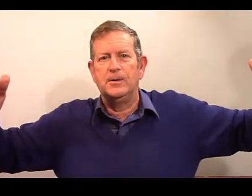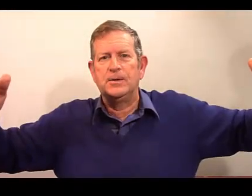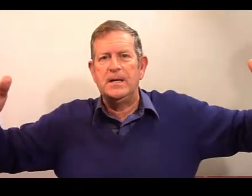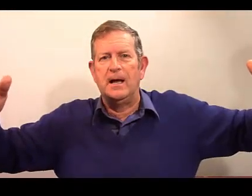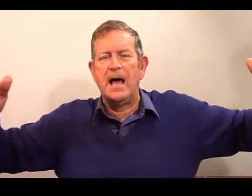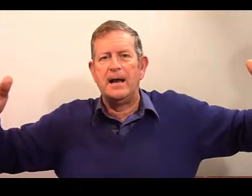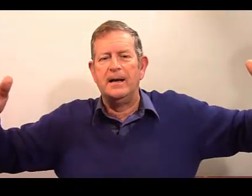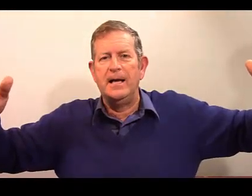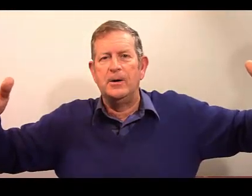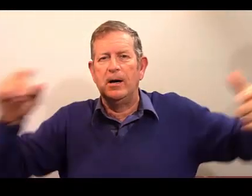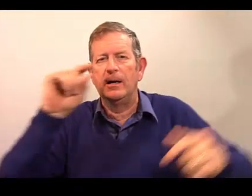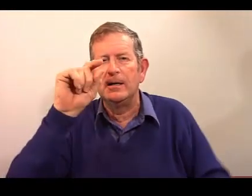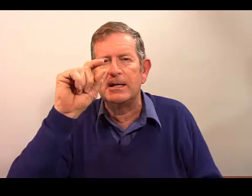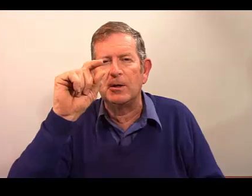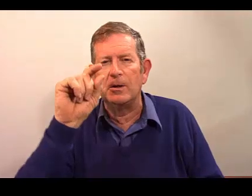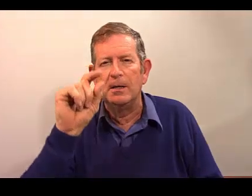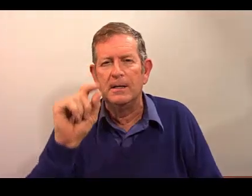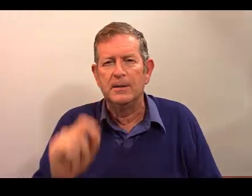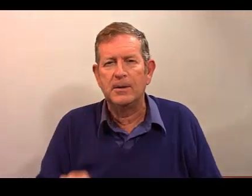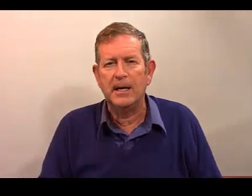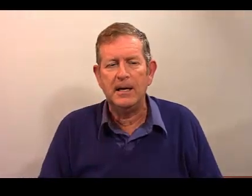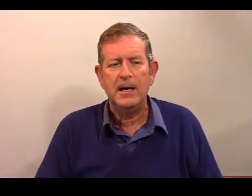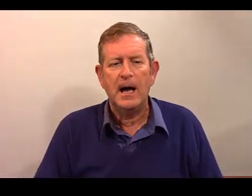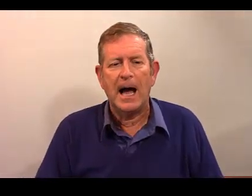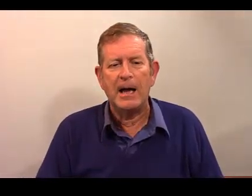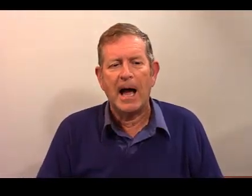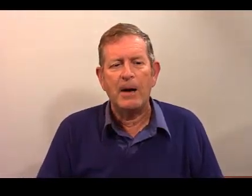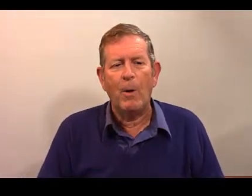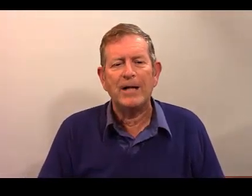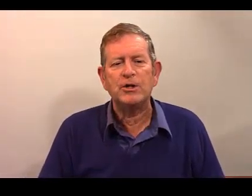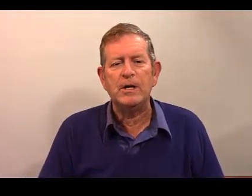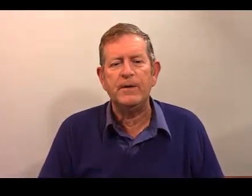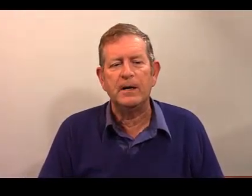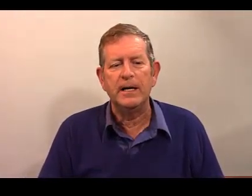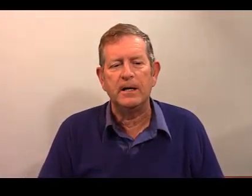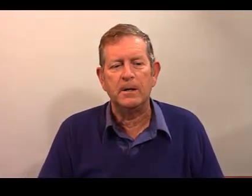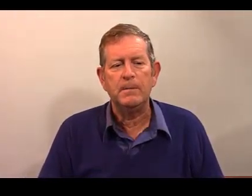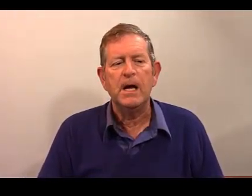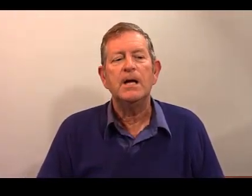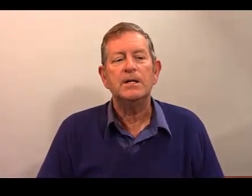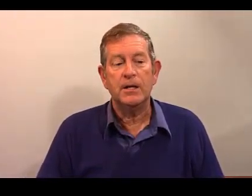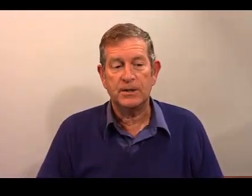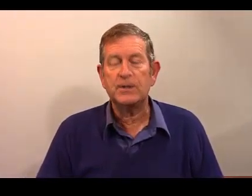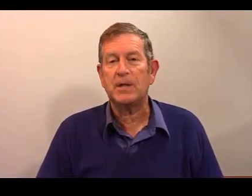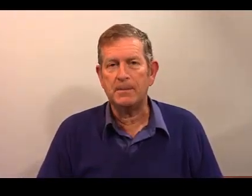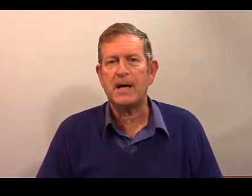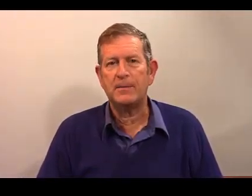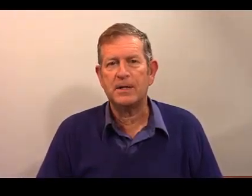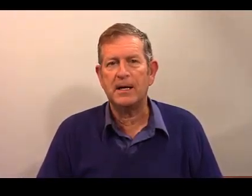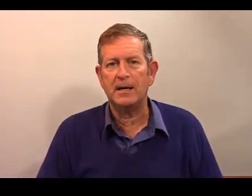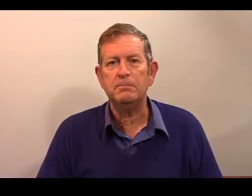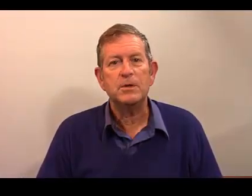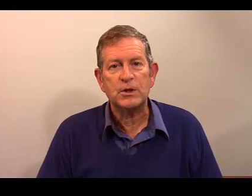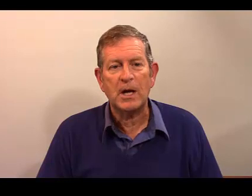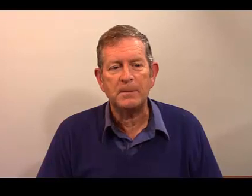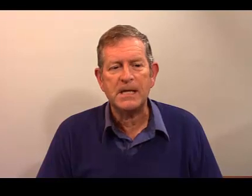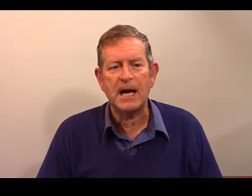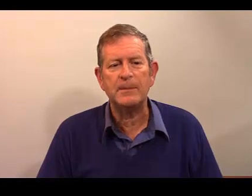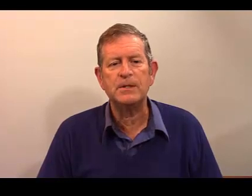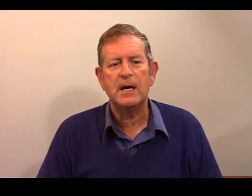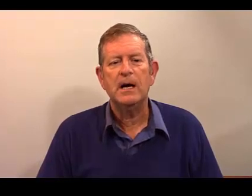lot. You'll see a lot later. A little. Okay? I watch TV a little. Here's sometimes